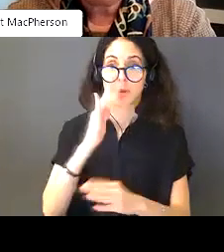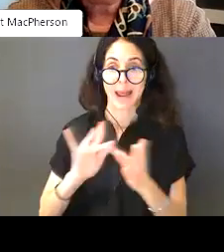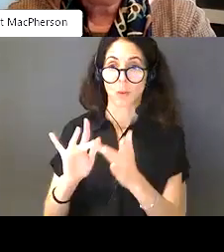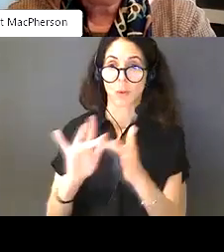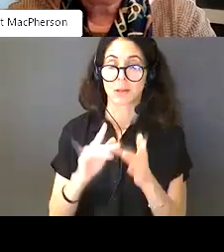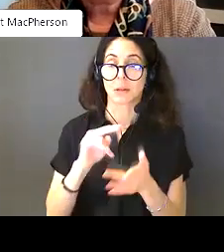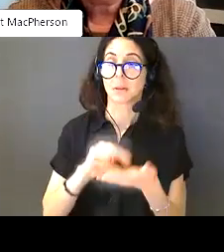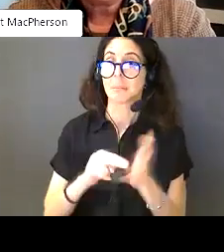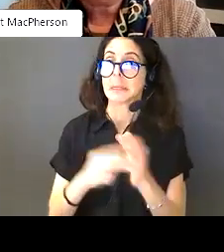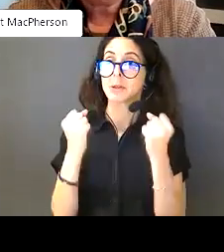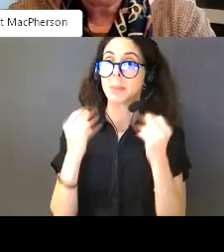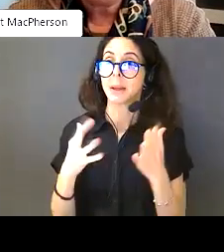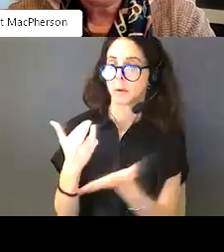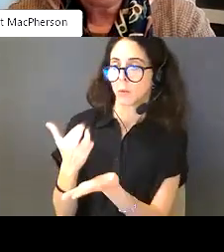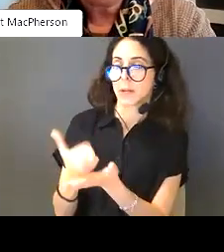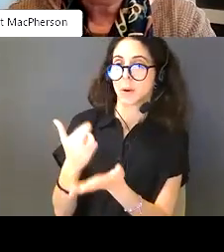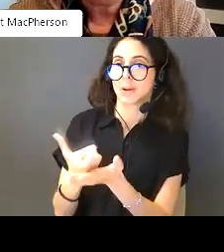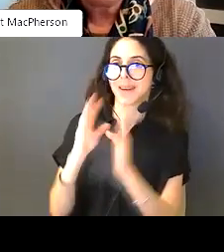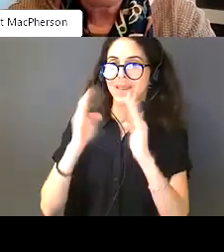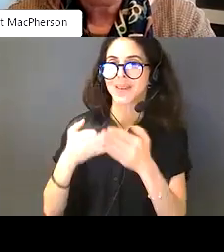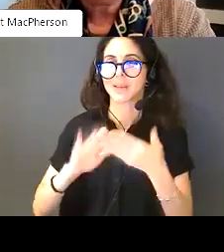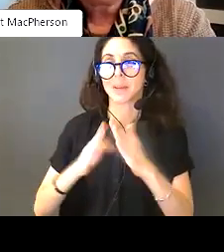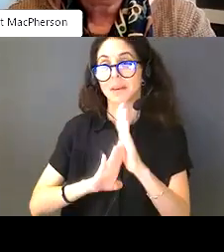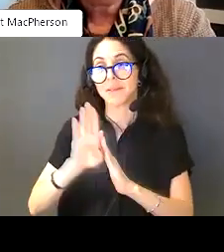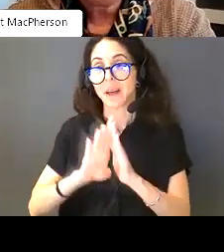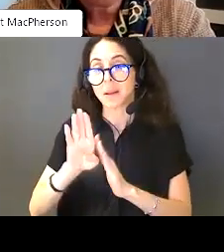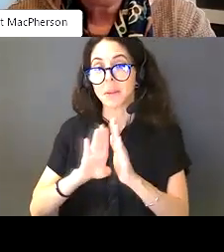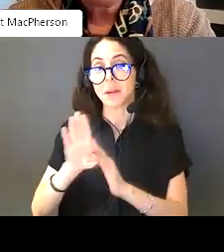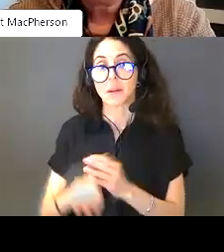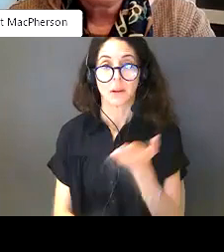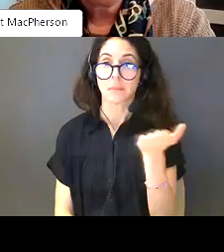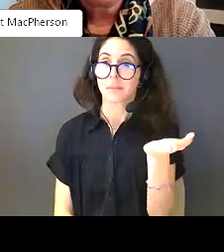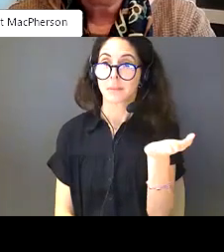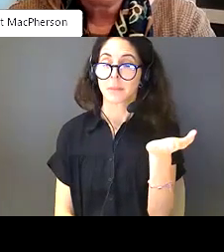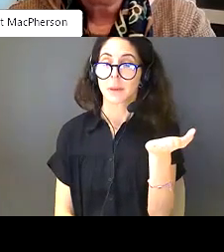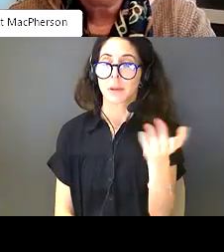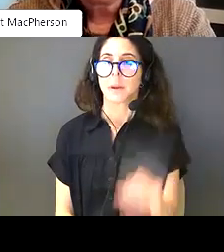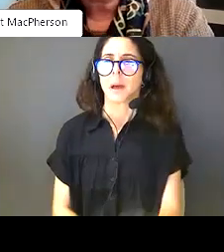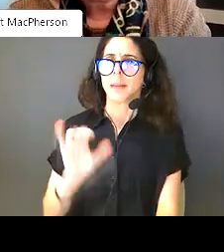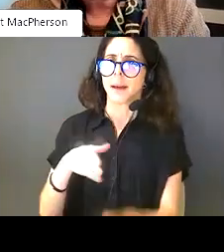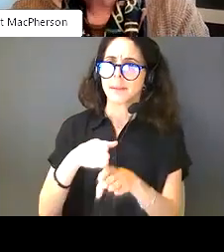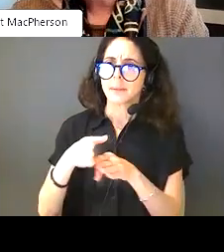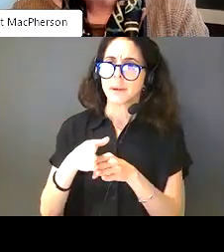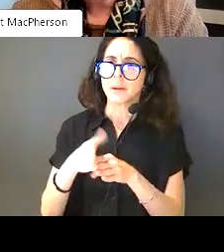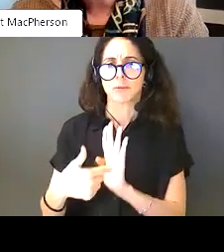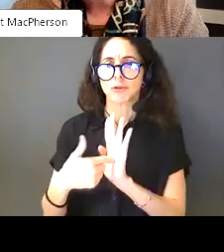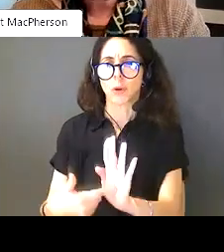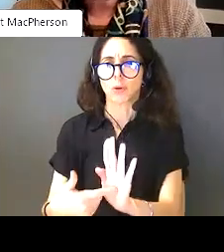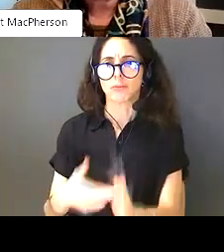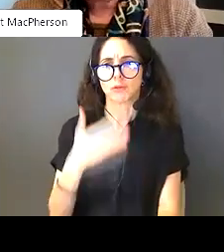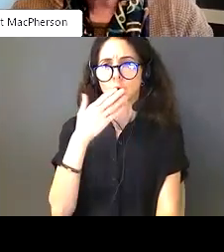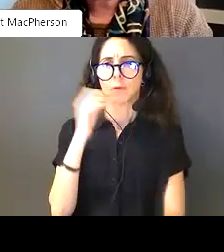are lots of resources around community development. We point to some. It's a discipline that does provide a